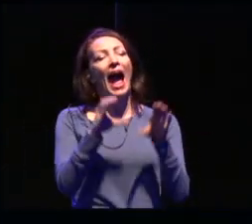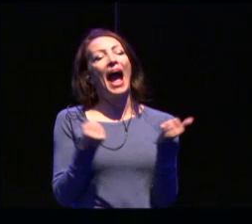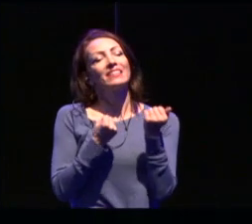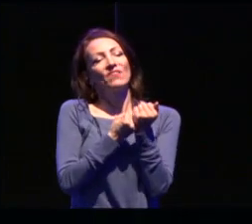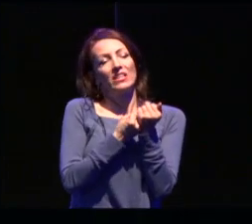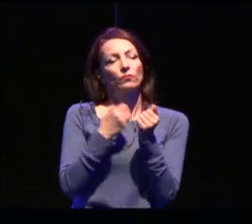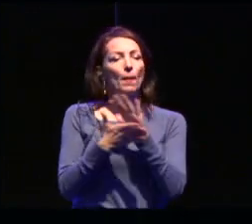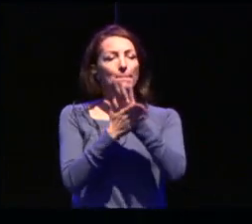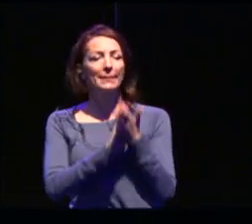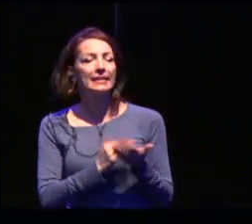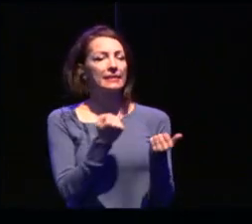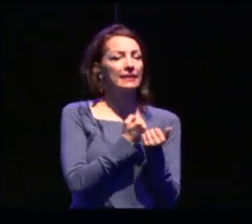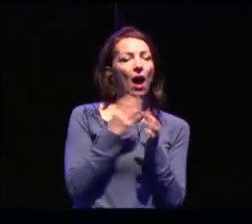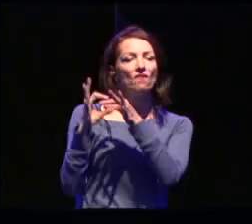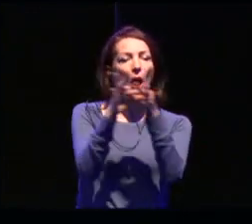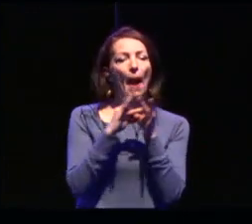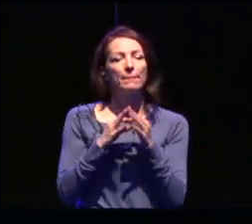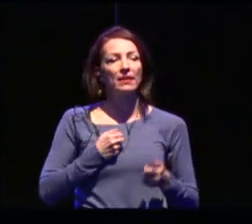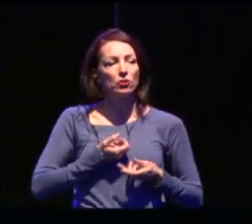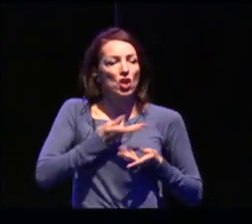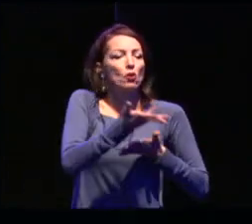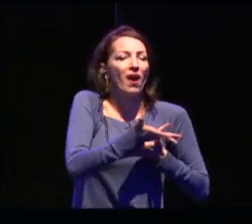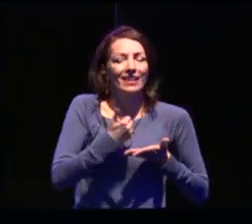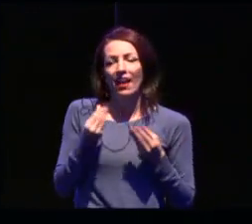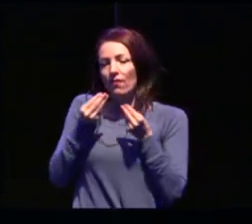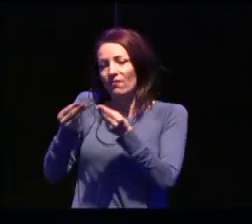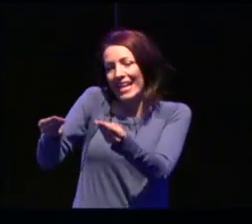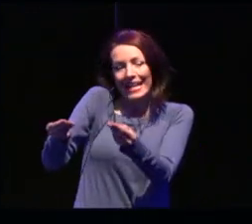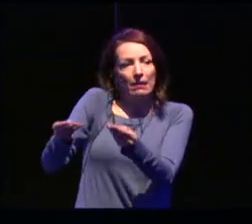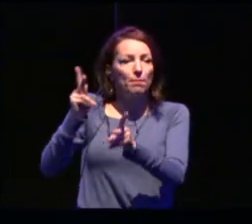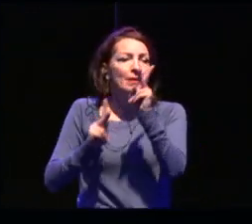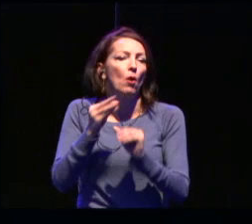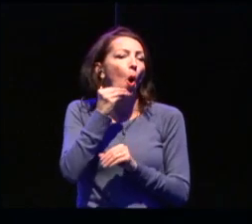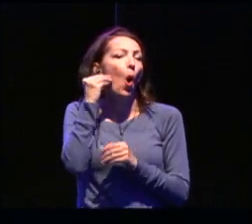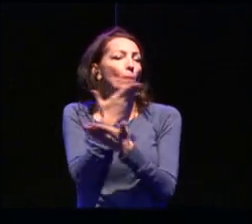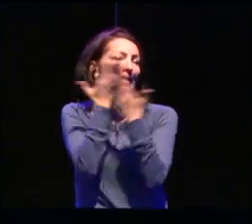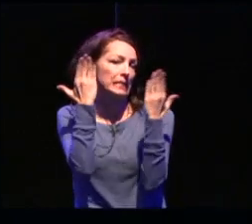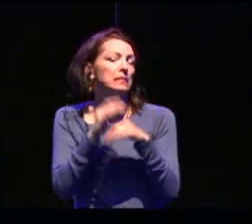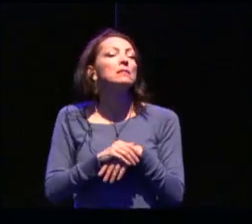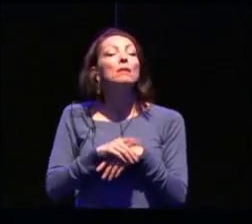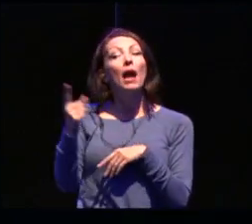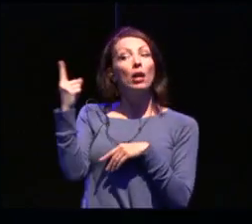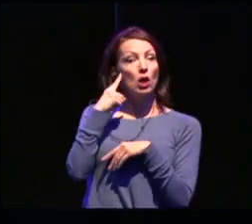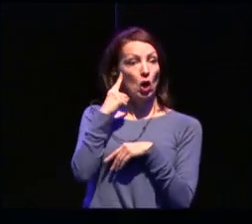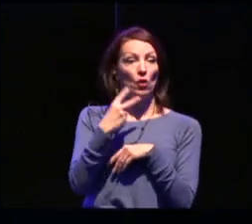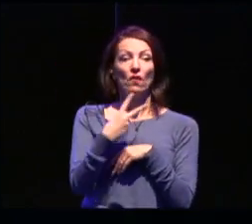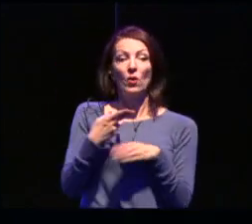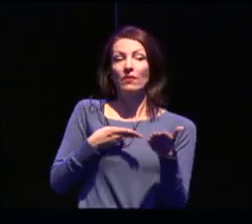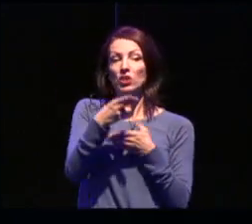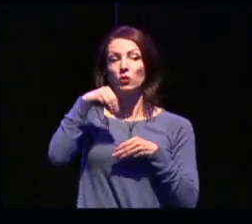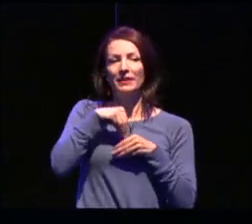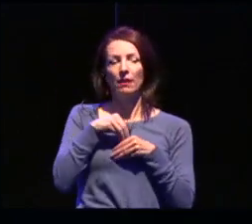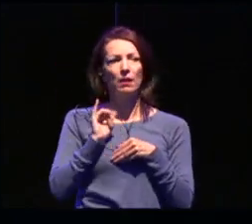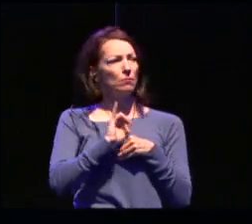and generosity, feeding people, doing some issues around the homeless. But when he heard the voice of the genuine